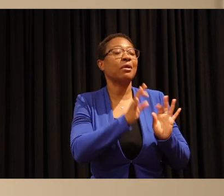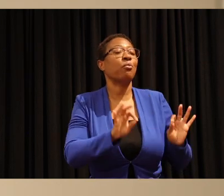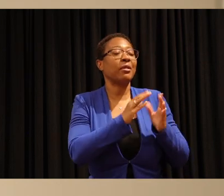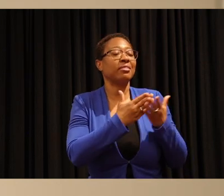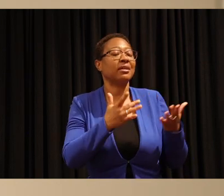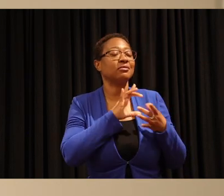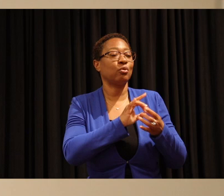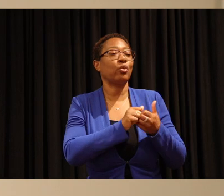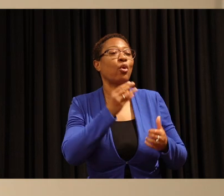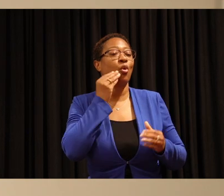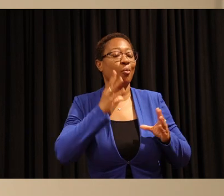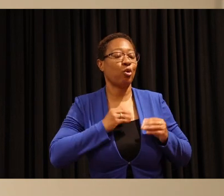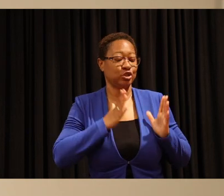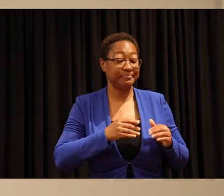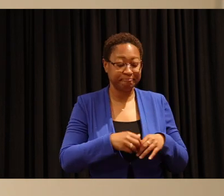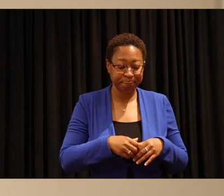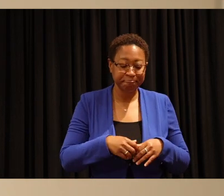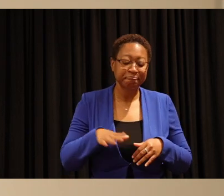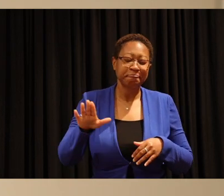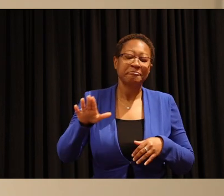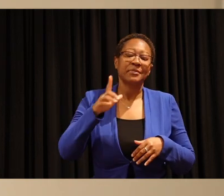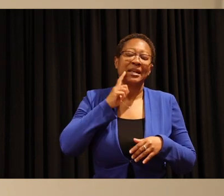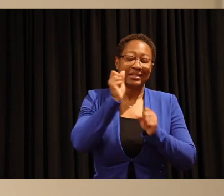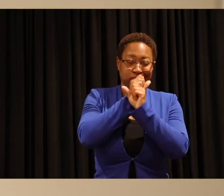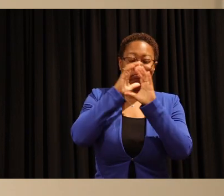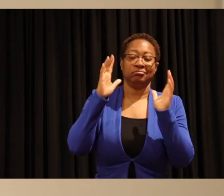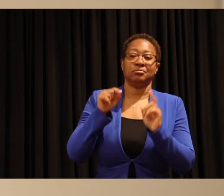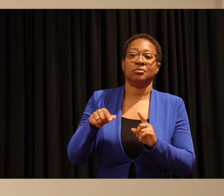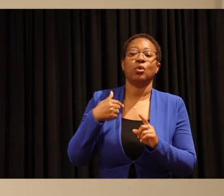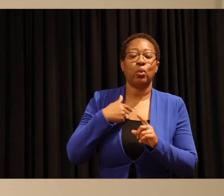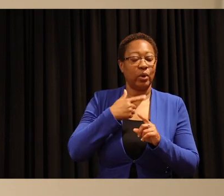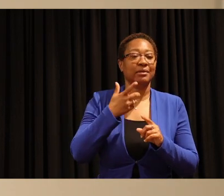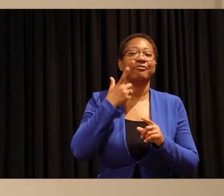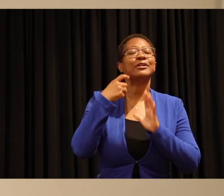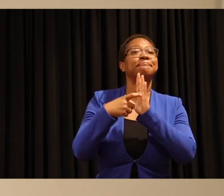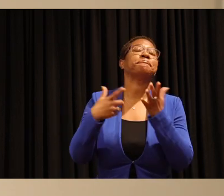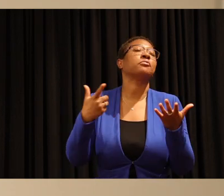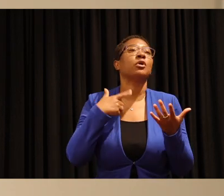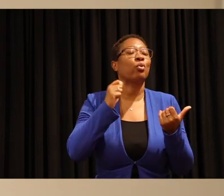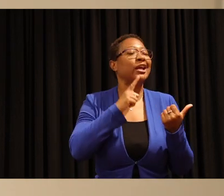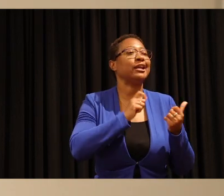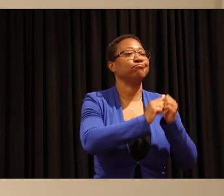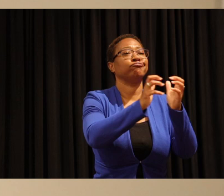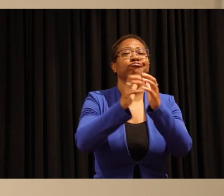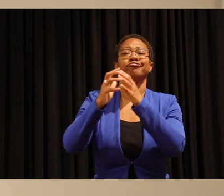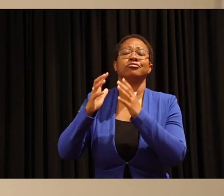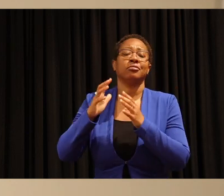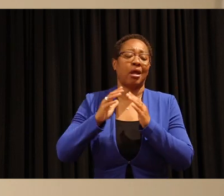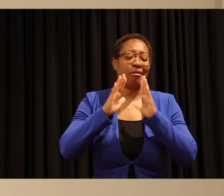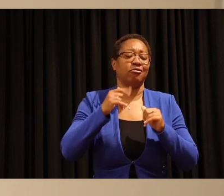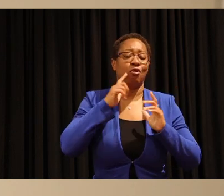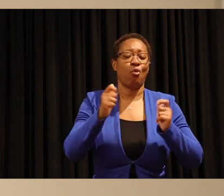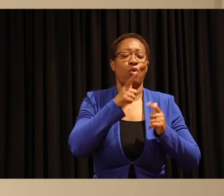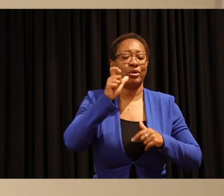take a hypothetical. We build all the houses. There's enough housing stock for everybody that needs one. And